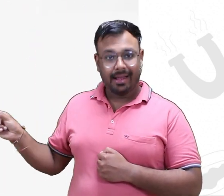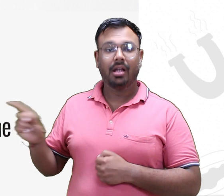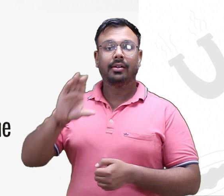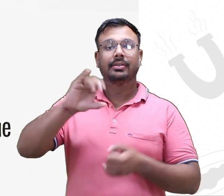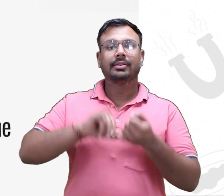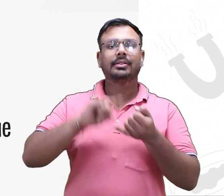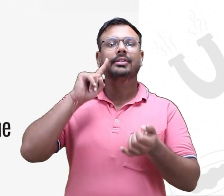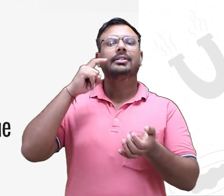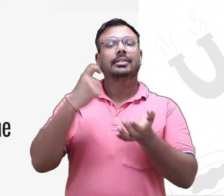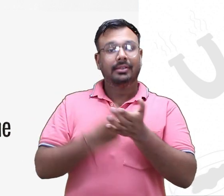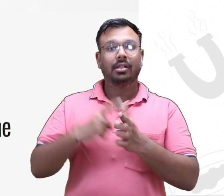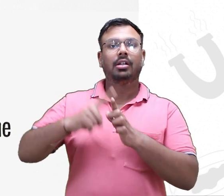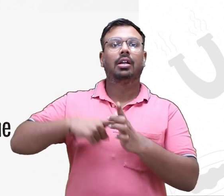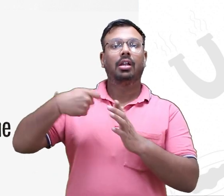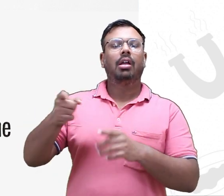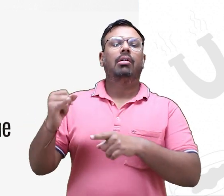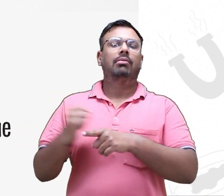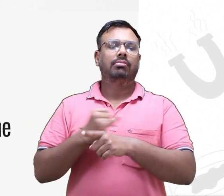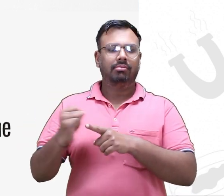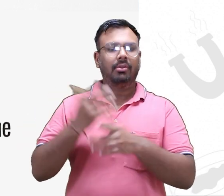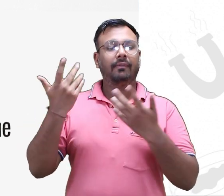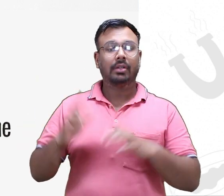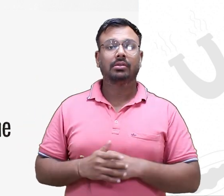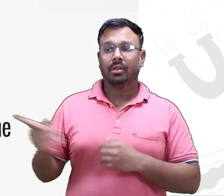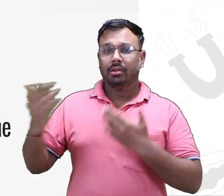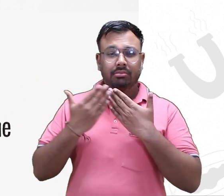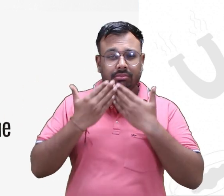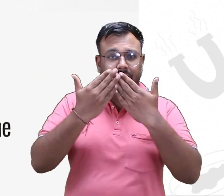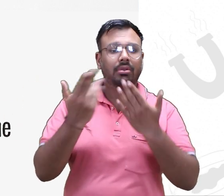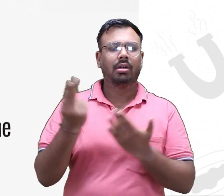of Design, MIT School of Design in Pune.